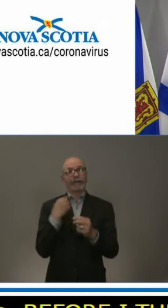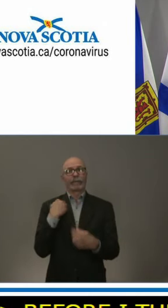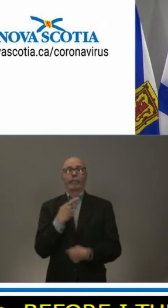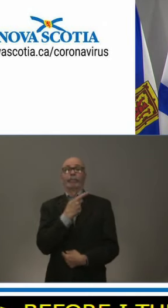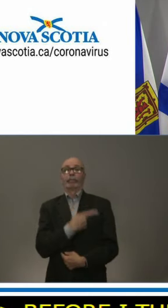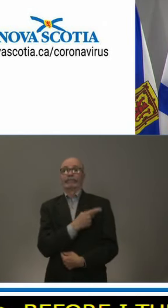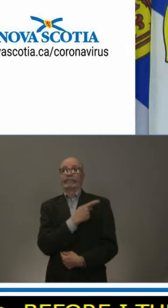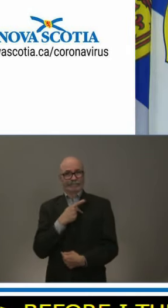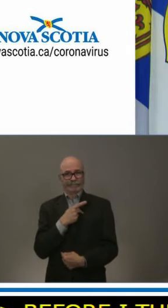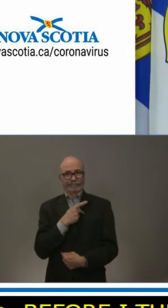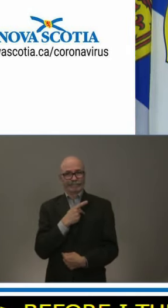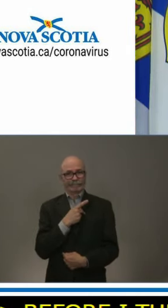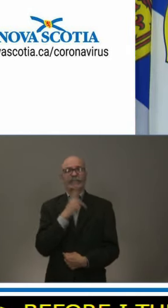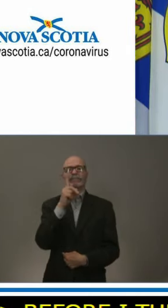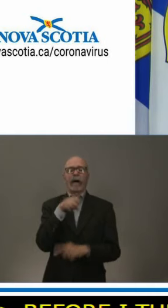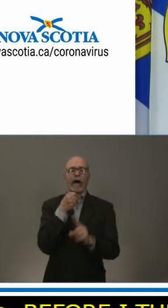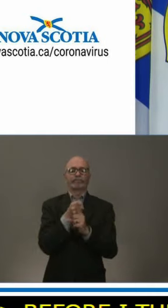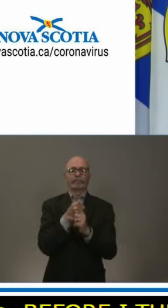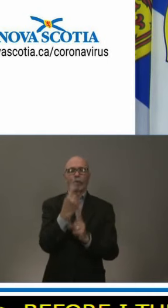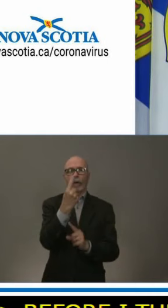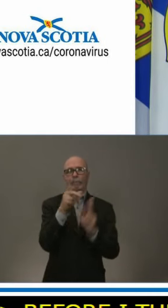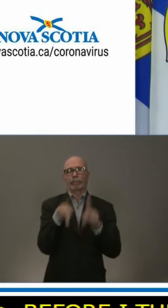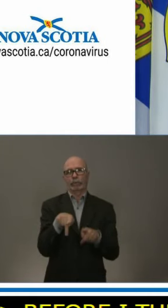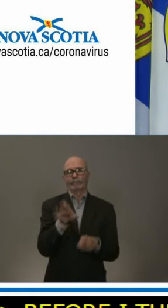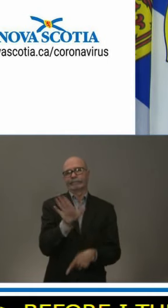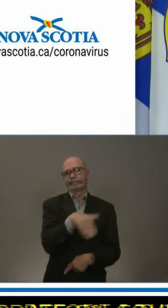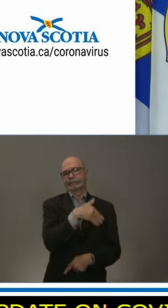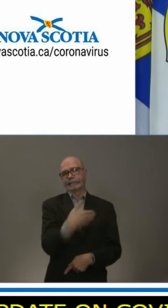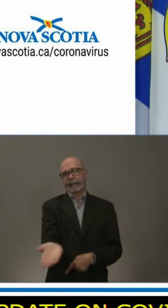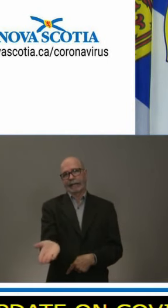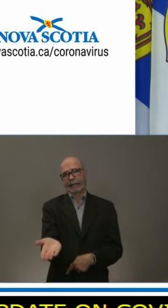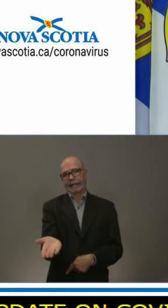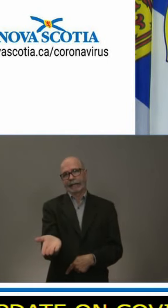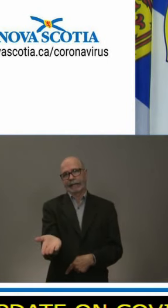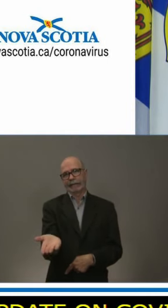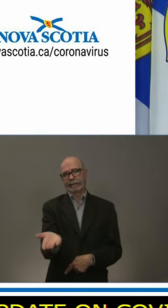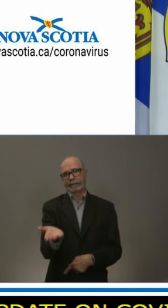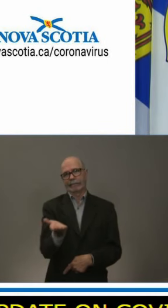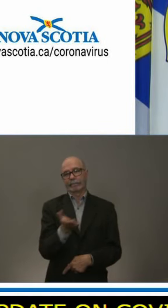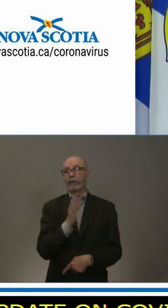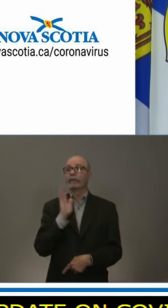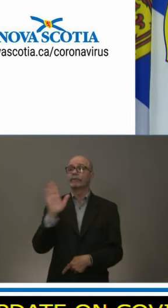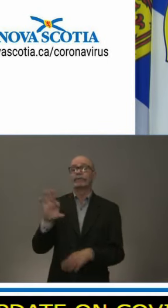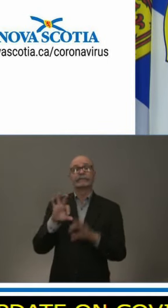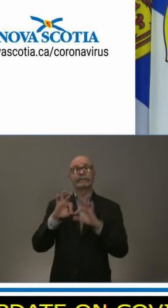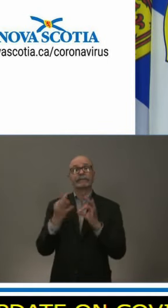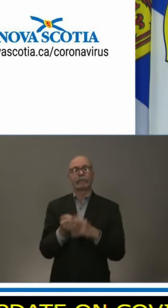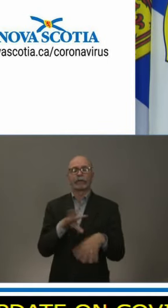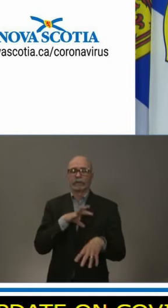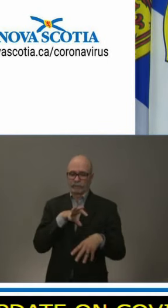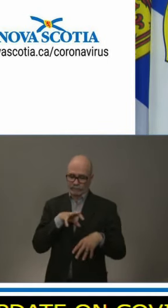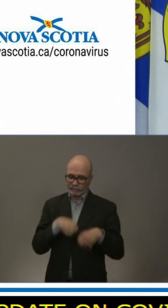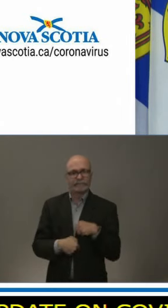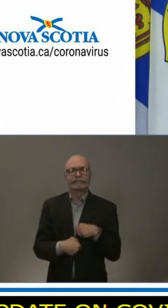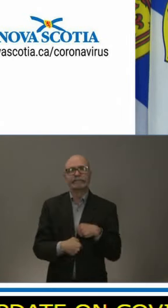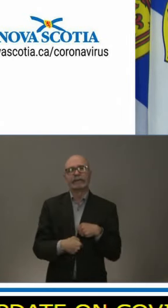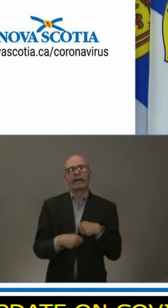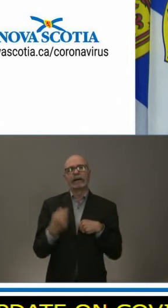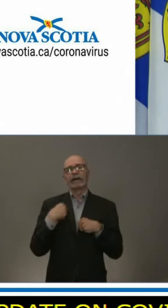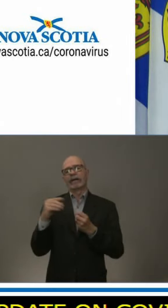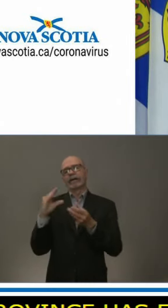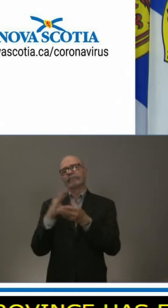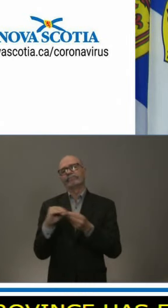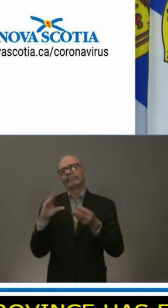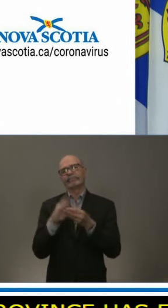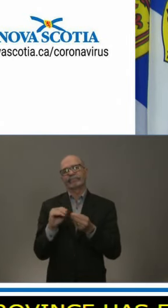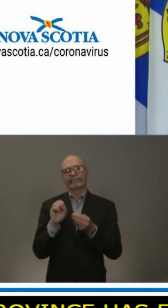COVID-19. To her family, there are no words that I can say to take away the pain and suffering that